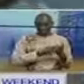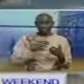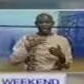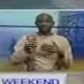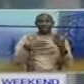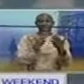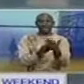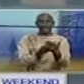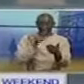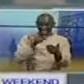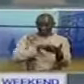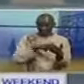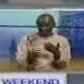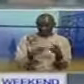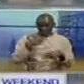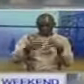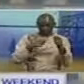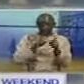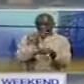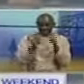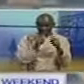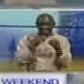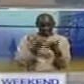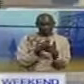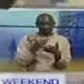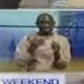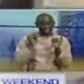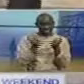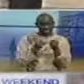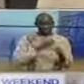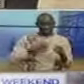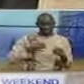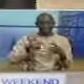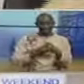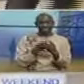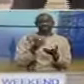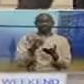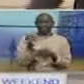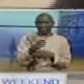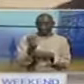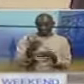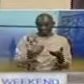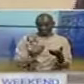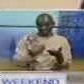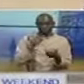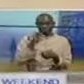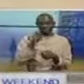appeal, and if that fails, the process of vetting new commissioners begin afresh, and this could take months. Catherine Omwando, KTN.